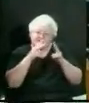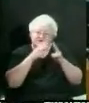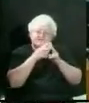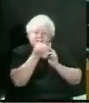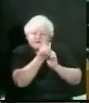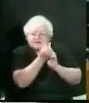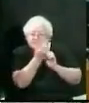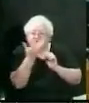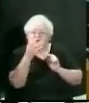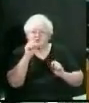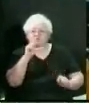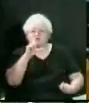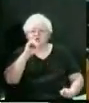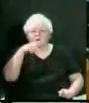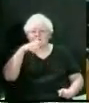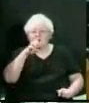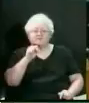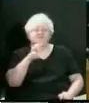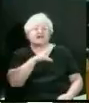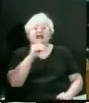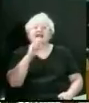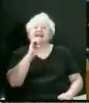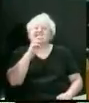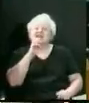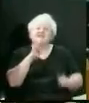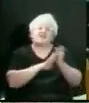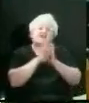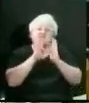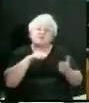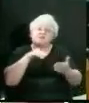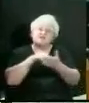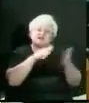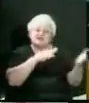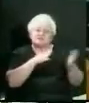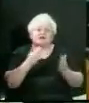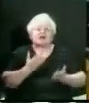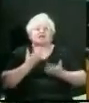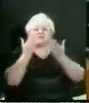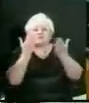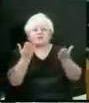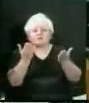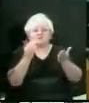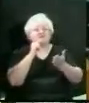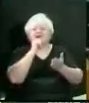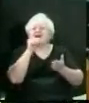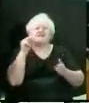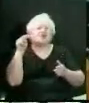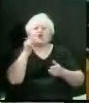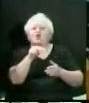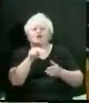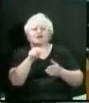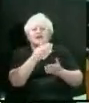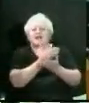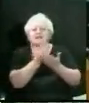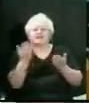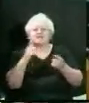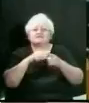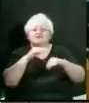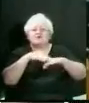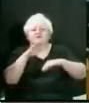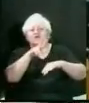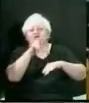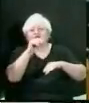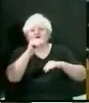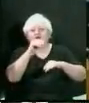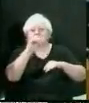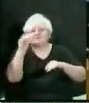slopes. And even the developers that are against this plan had even proposed not even looking at things until we get over 30% like